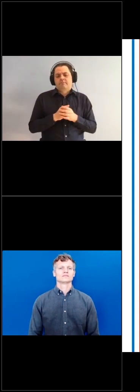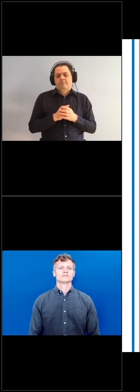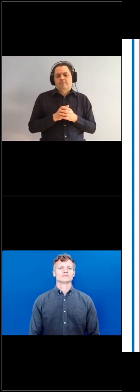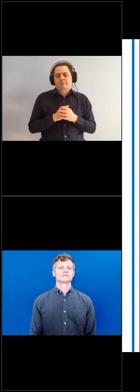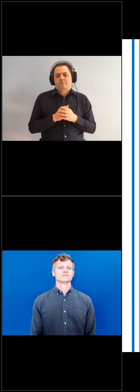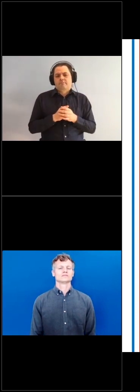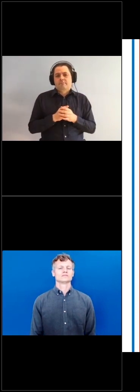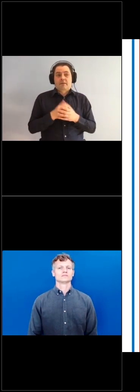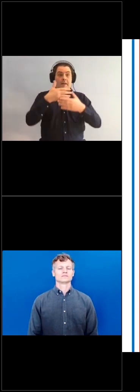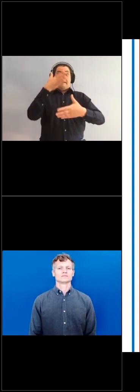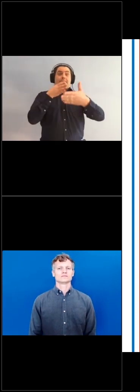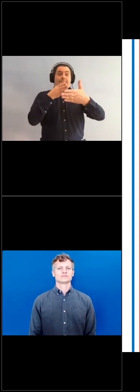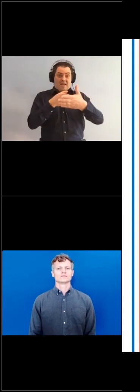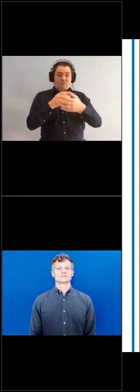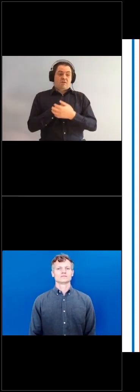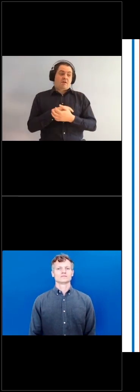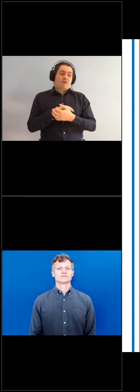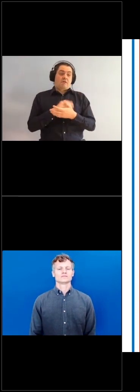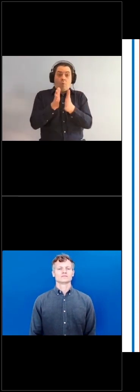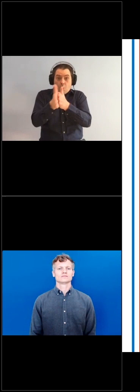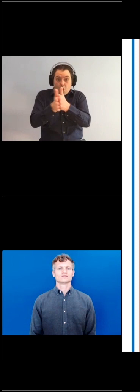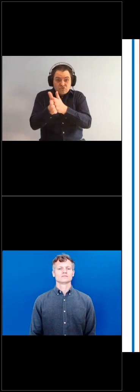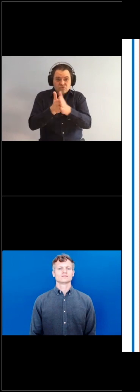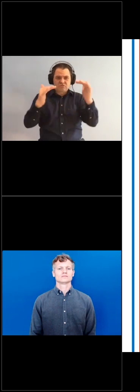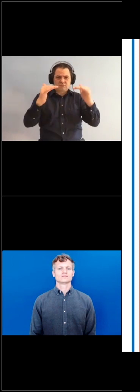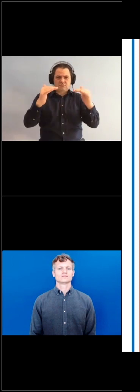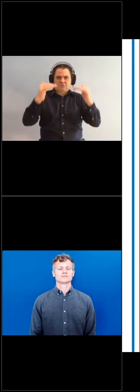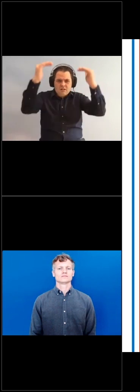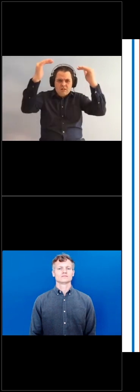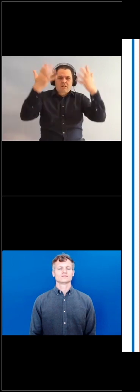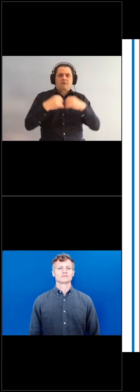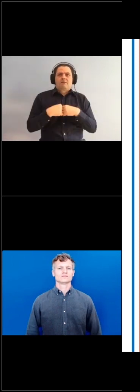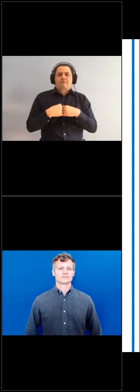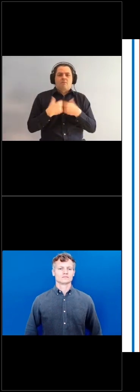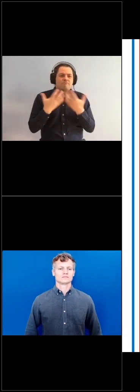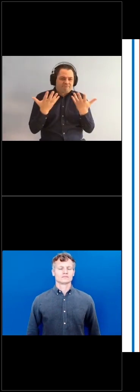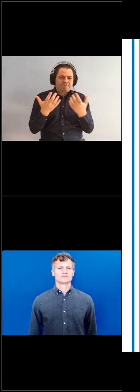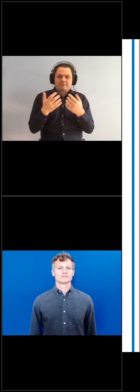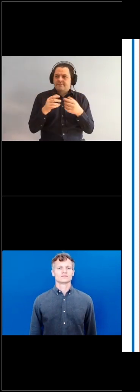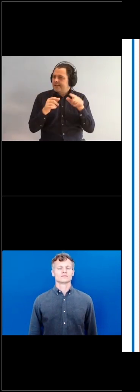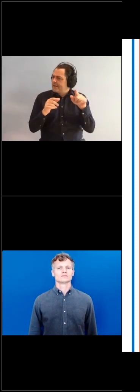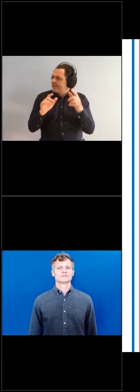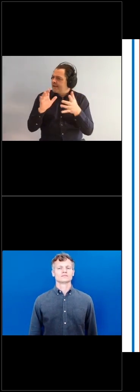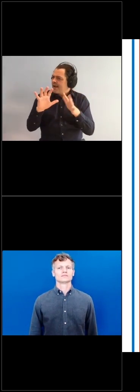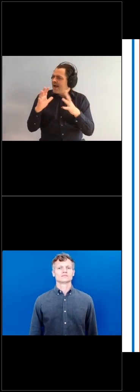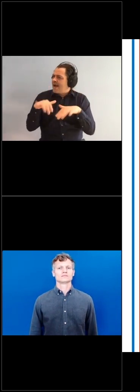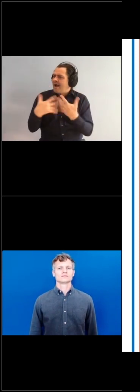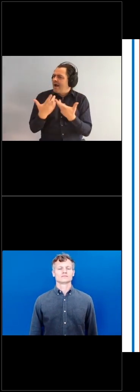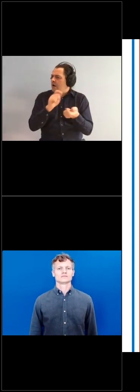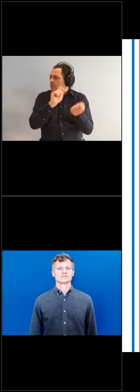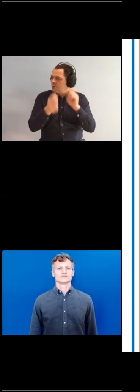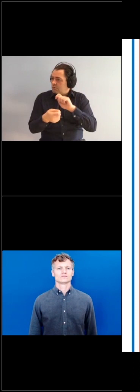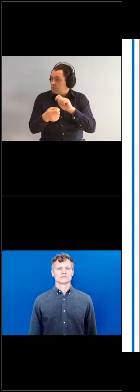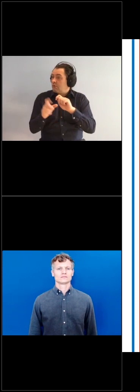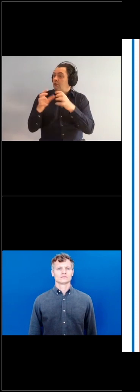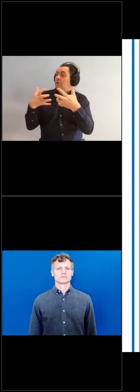barriers in terms of the washing facilities, they are able to engage, to consult persons with abilities directly, and enable them in